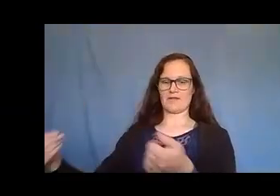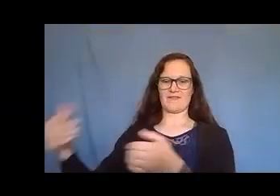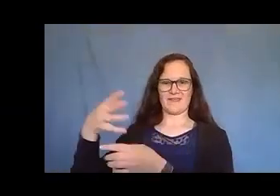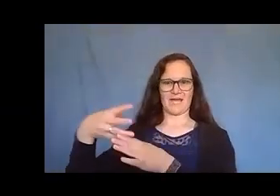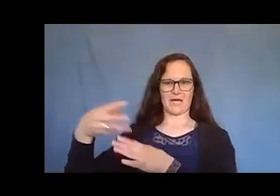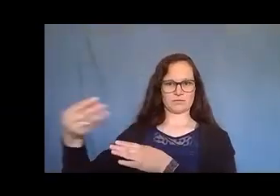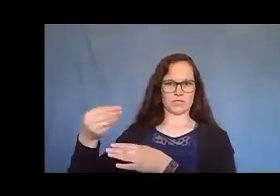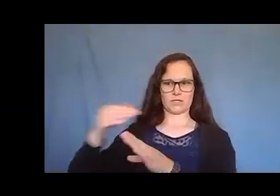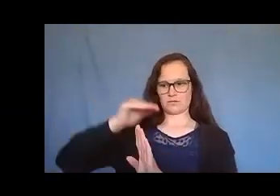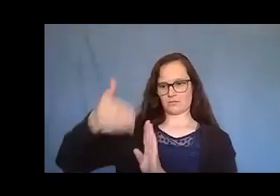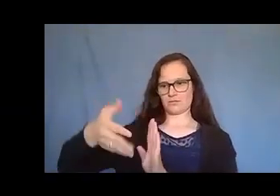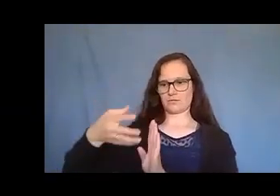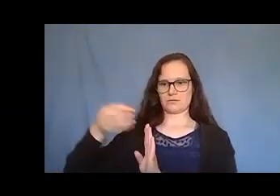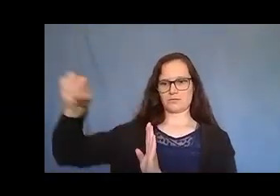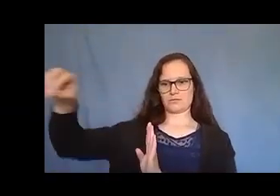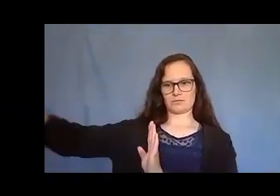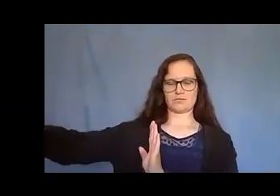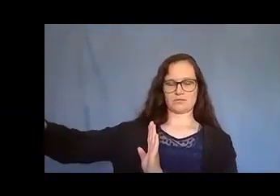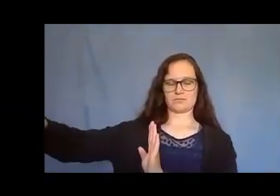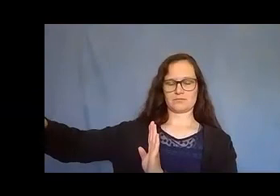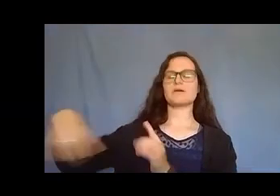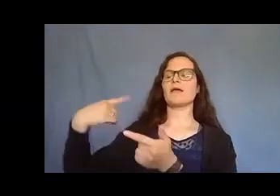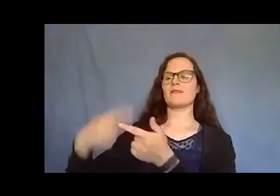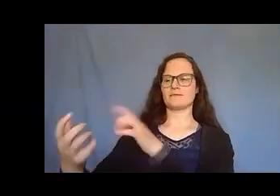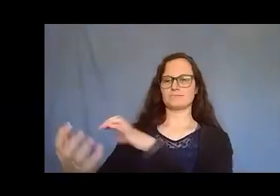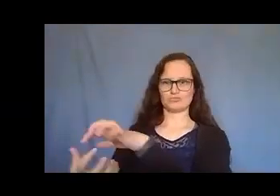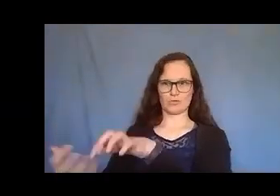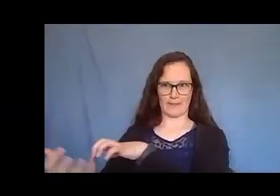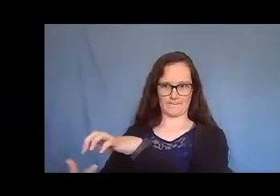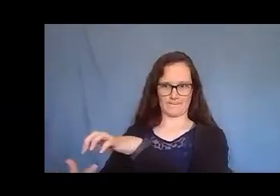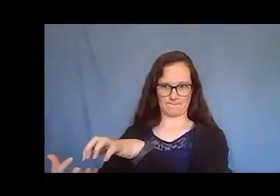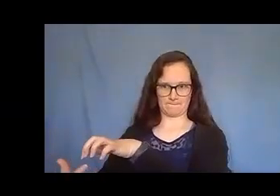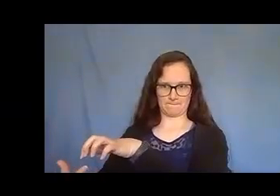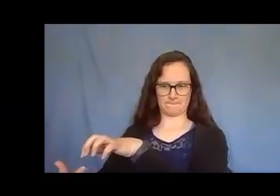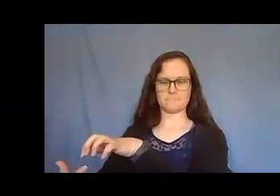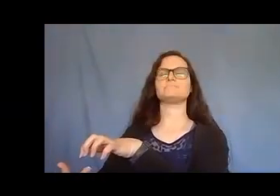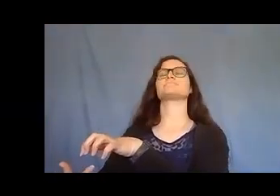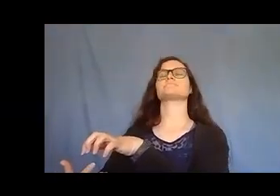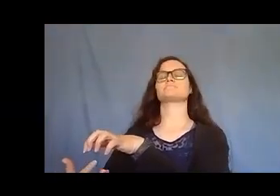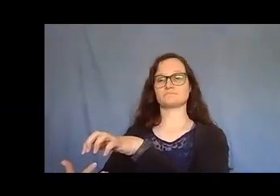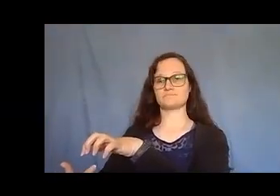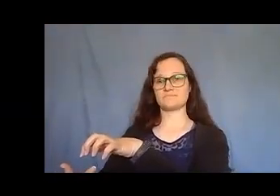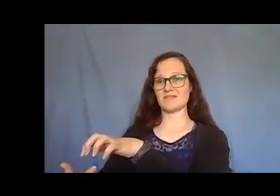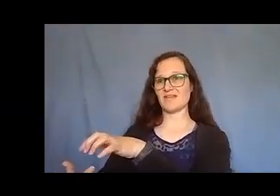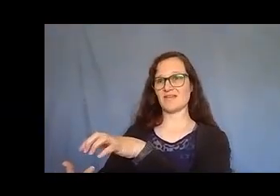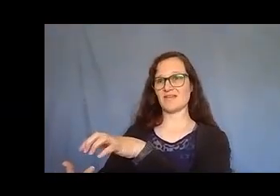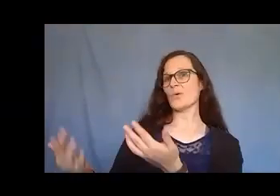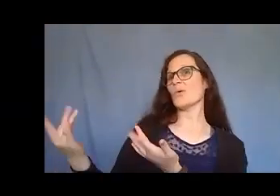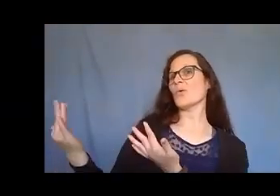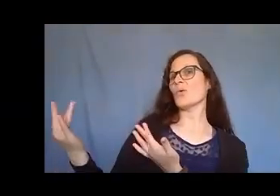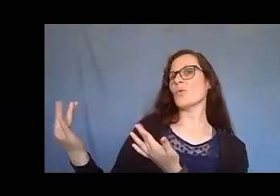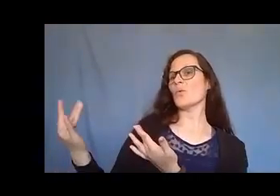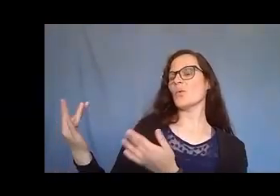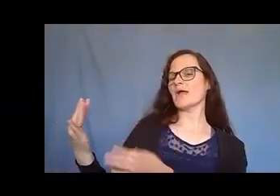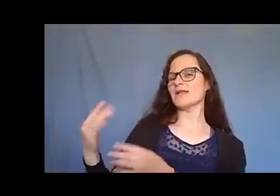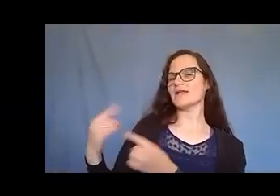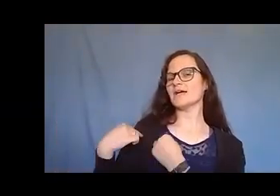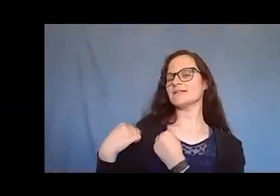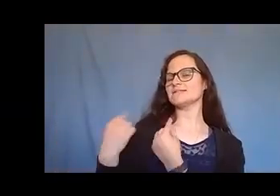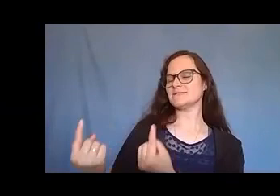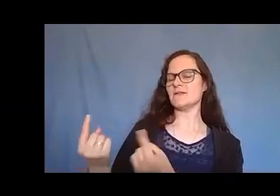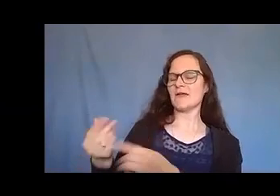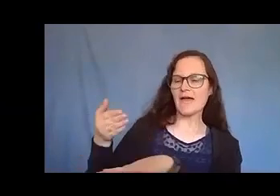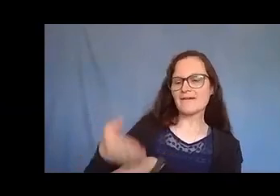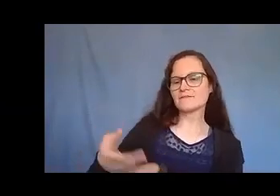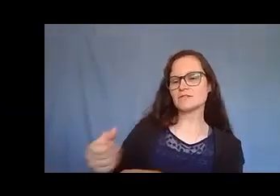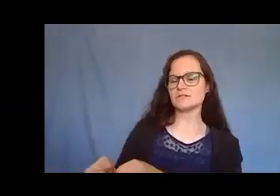drying them, and finally grinding them. We are still waiting to get back to the lab after COVID to finish digesting and analyzing